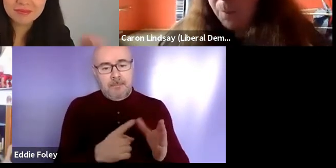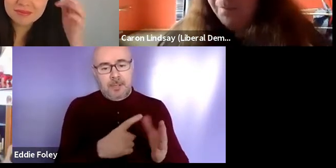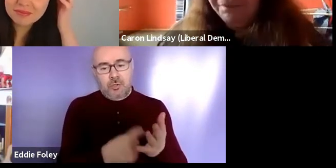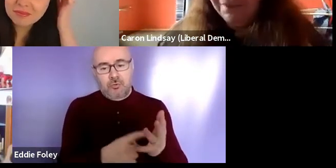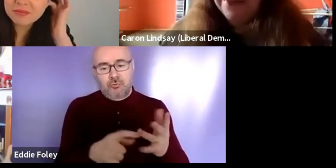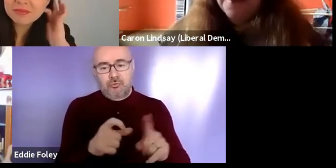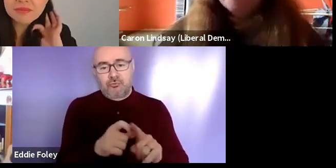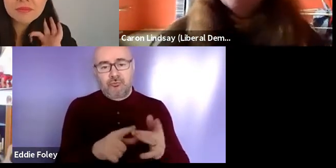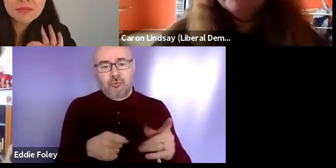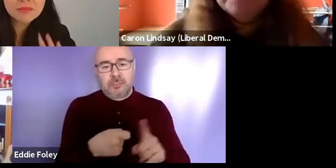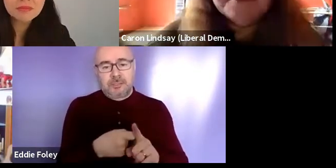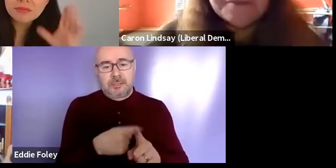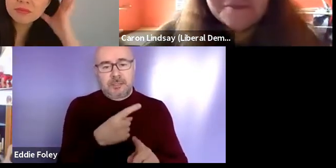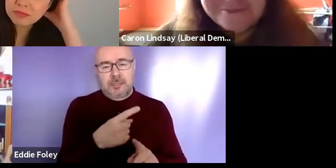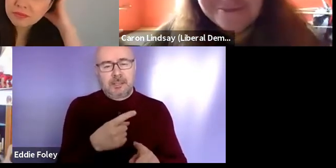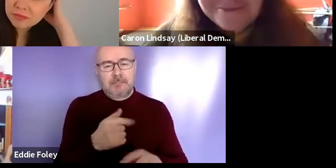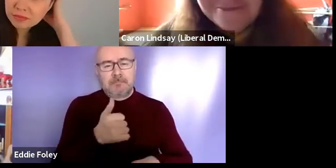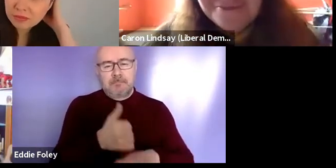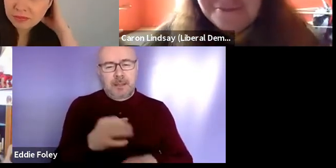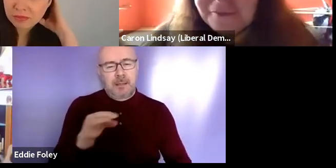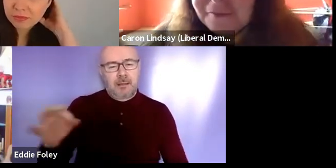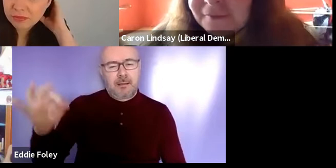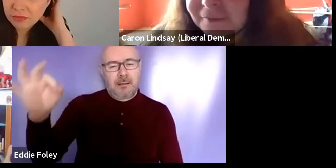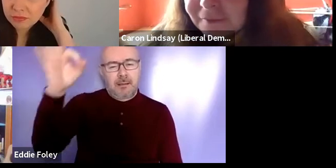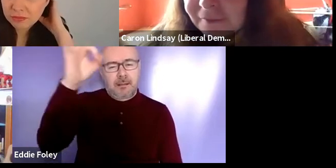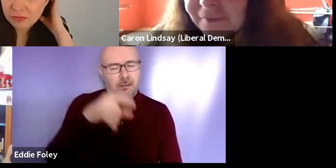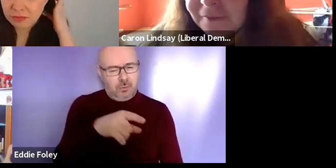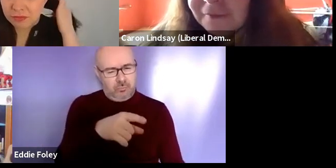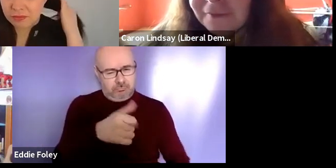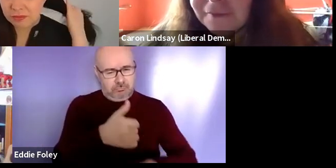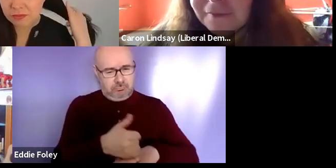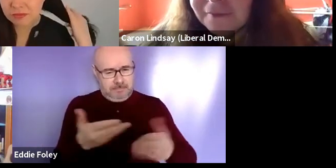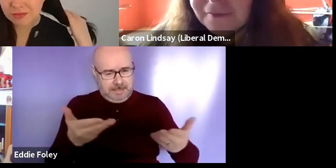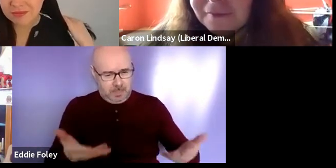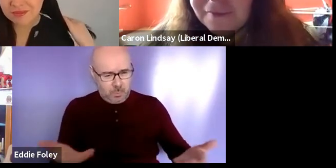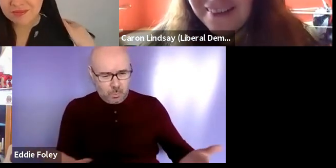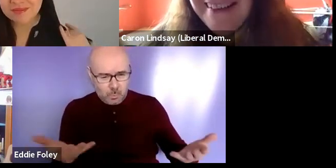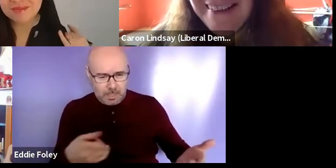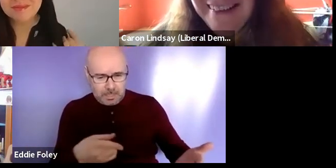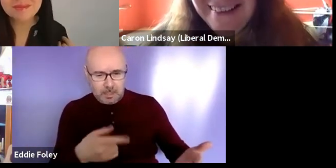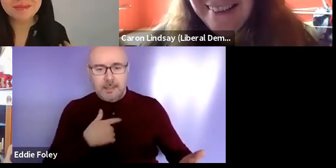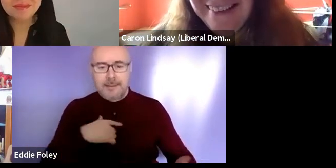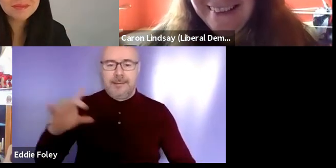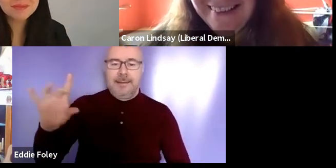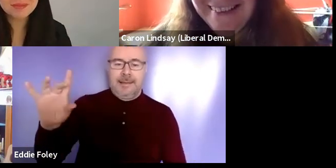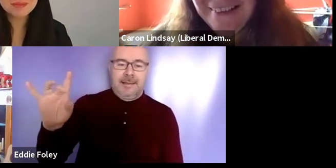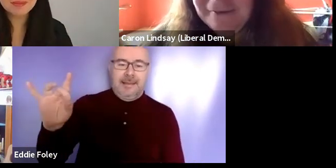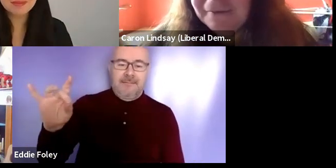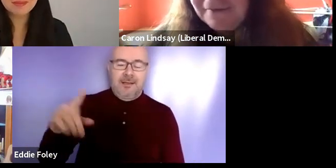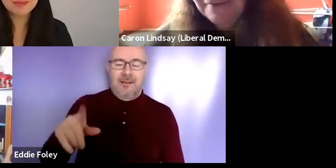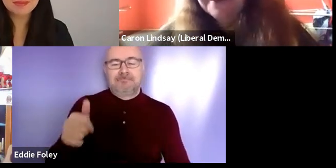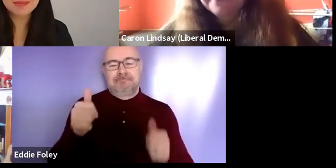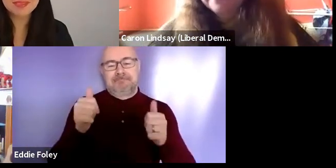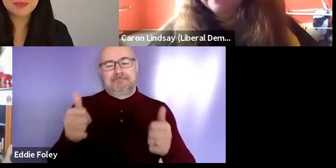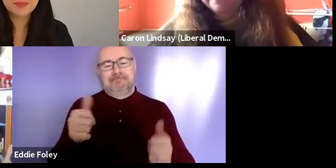Before you start, where are you based at the moment? Where are we speaking to you from? I'm in Inverness. Oh, hi. Lovely to.